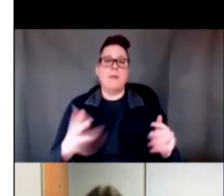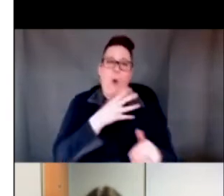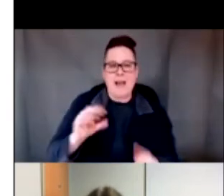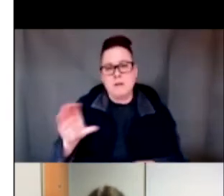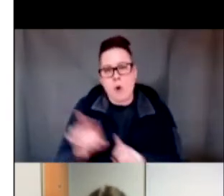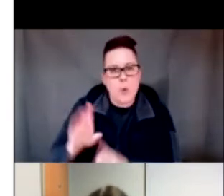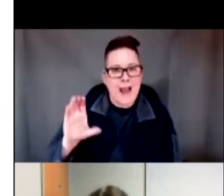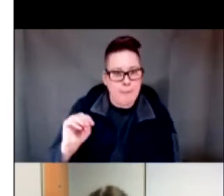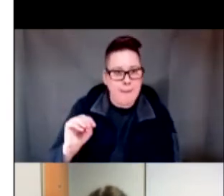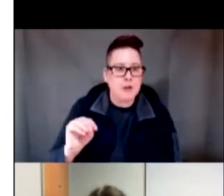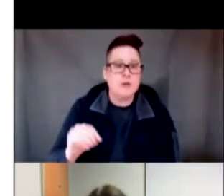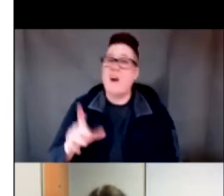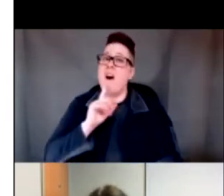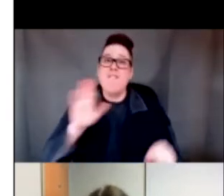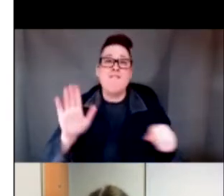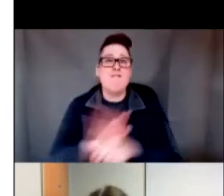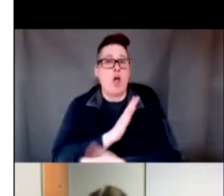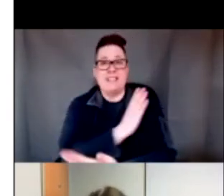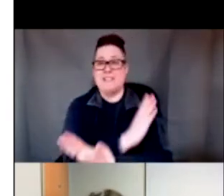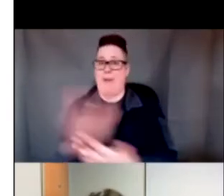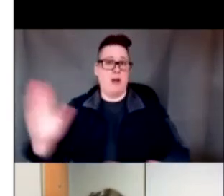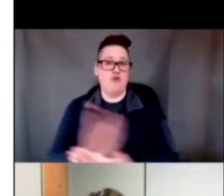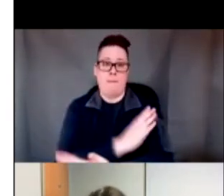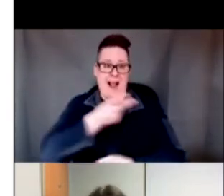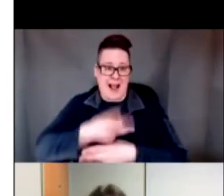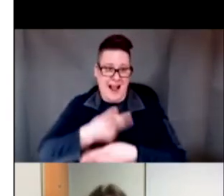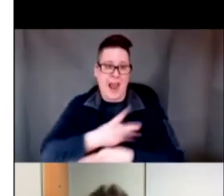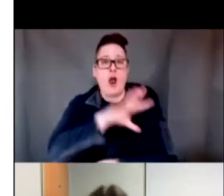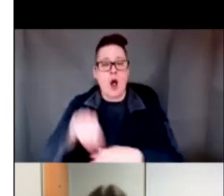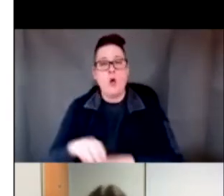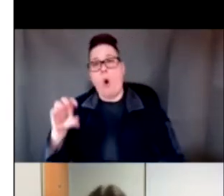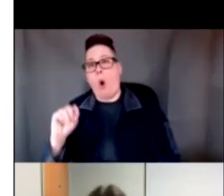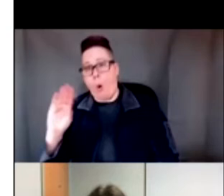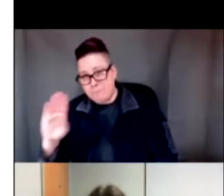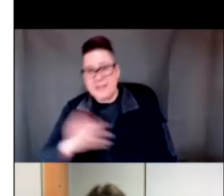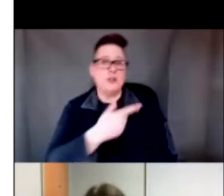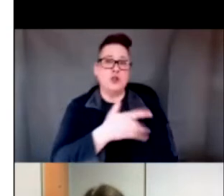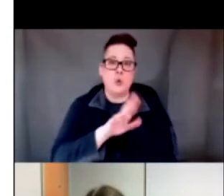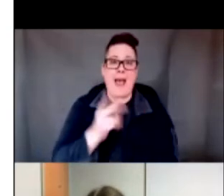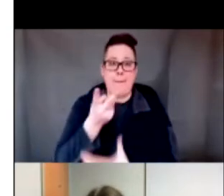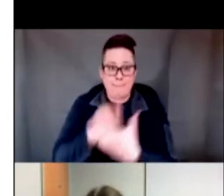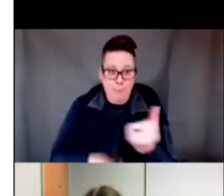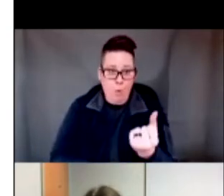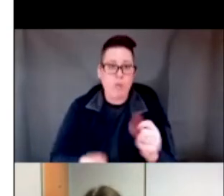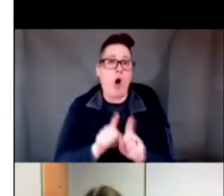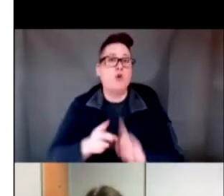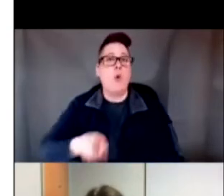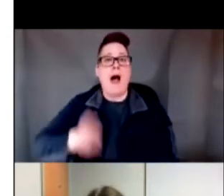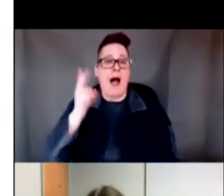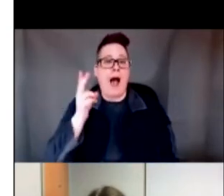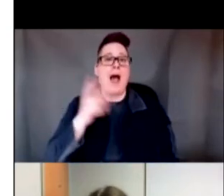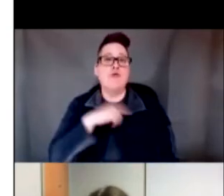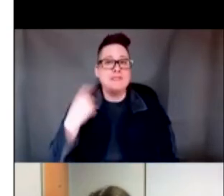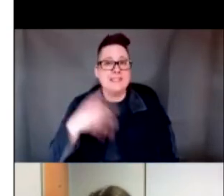then it's full spectrum care, including both obstetrical and gynecological care, as well as high